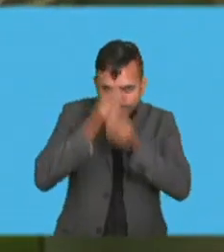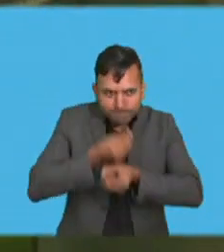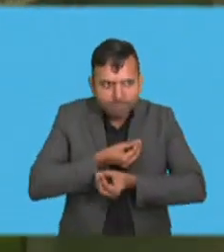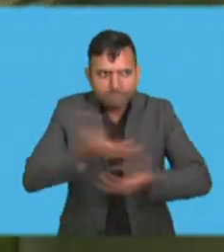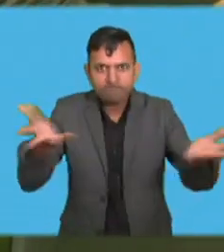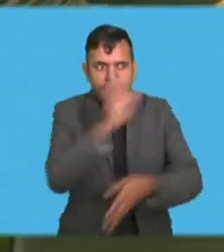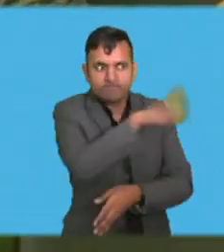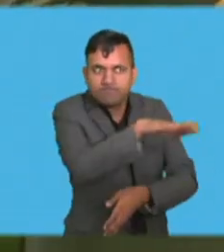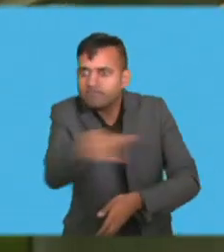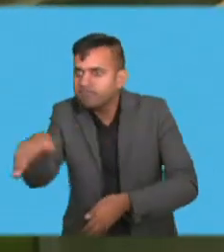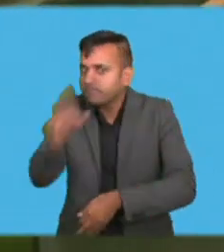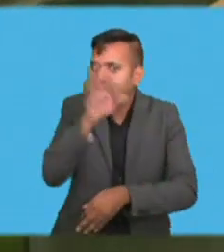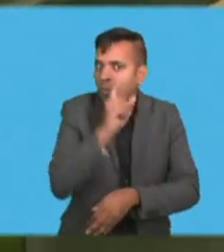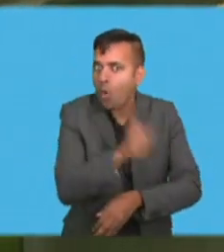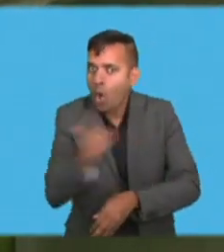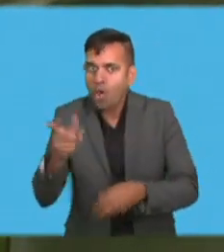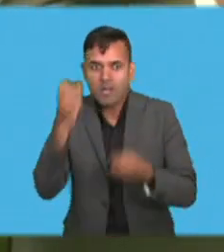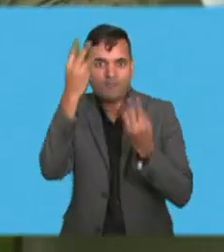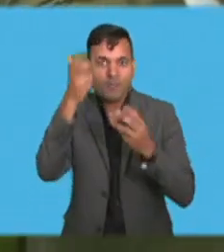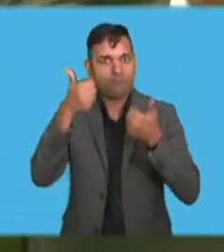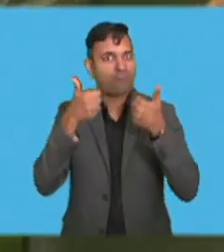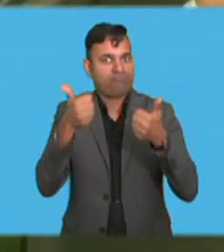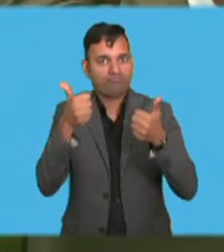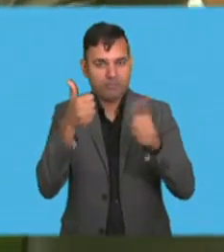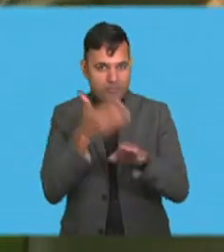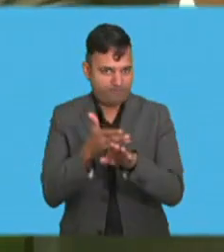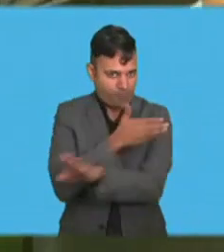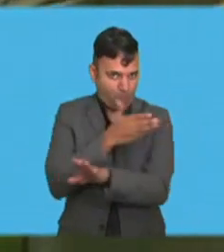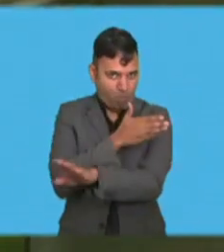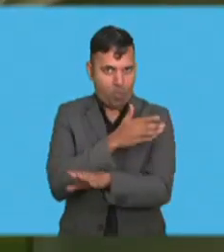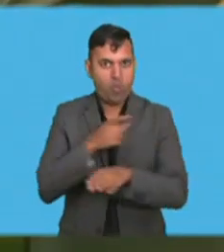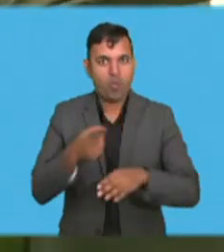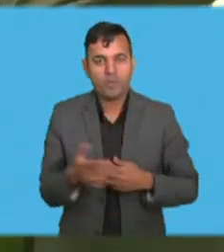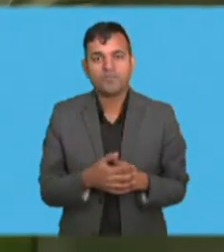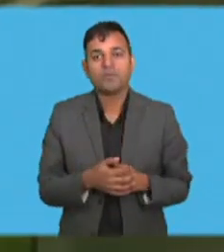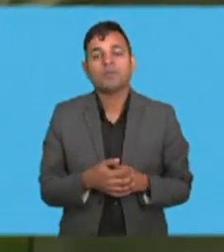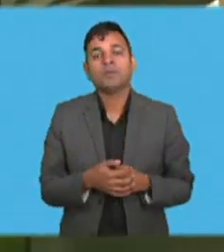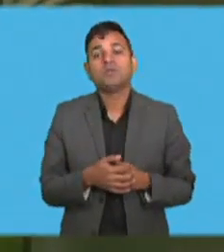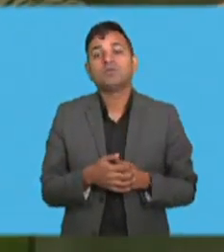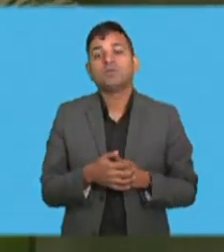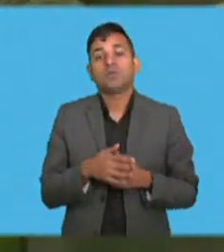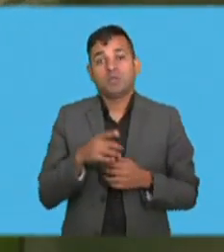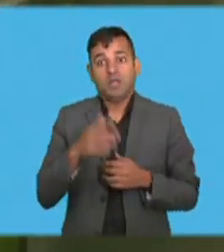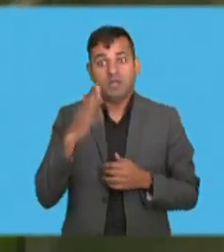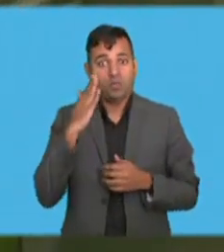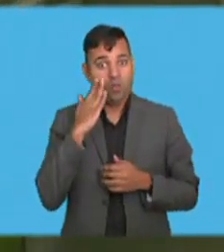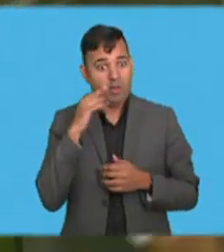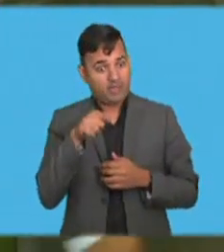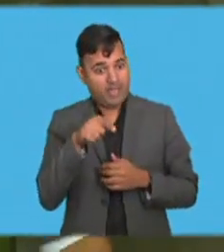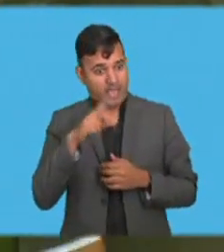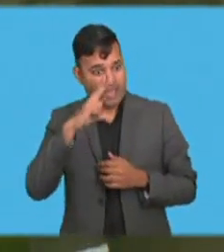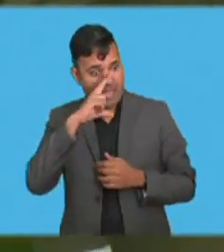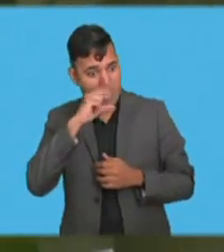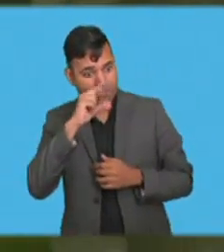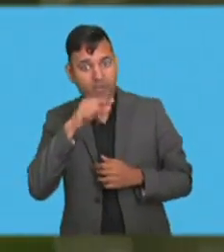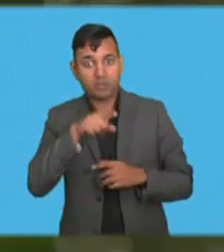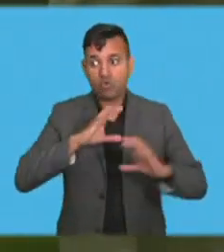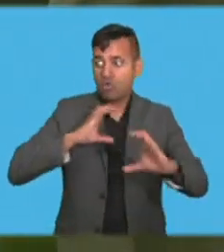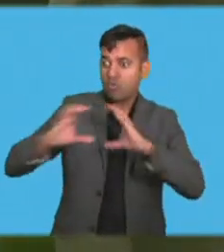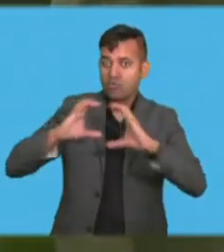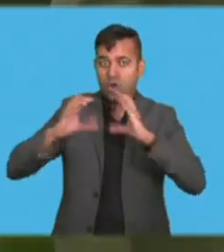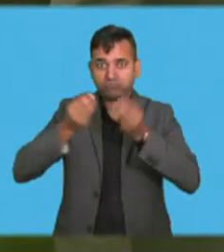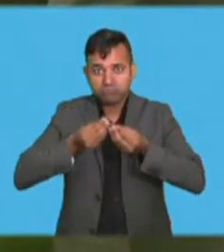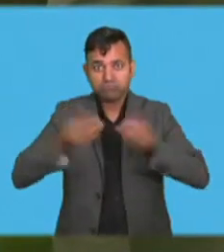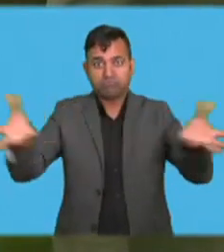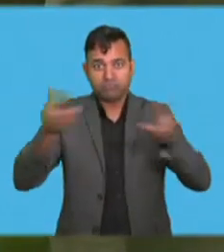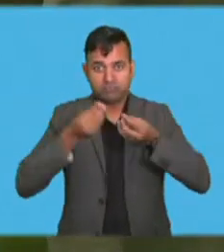and after Gita, where it was still possible for us to communicate with